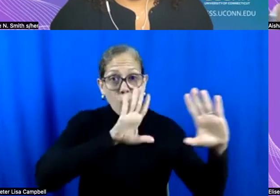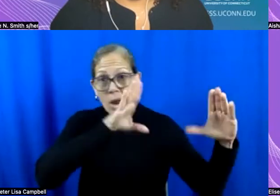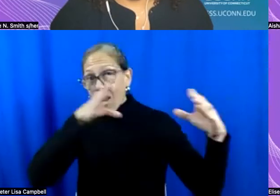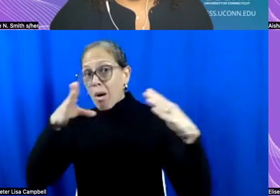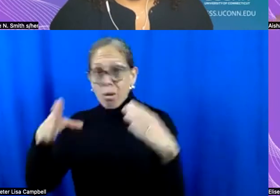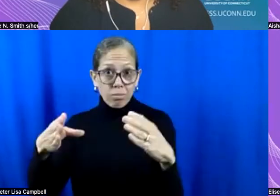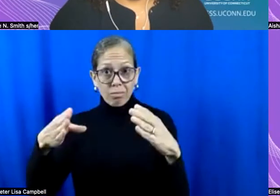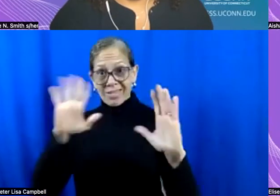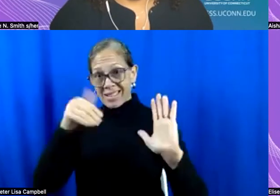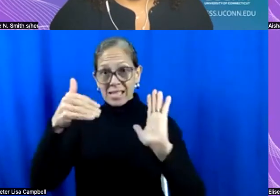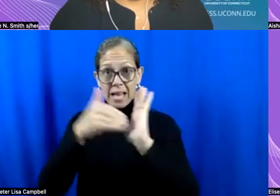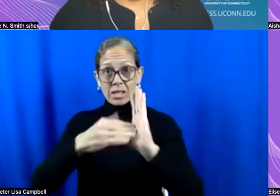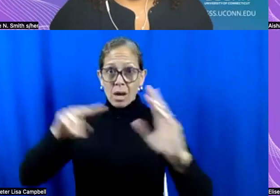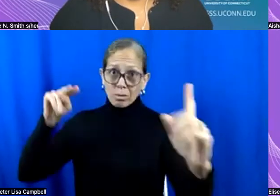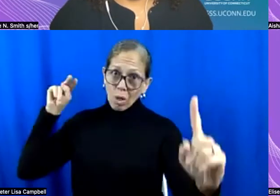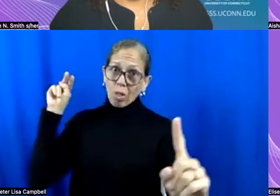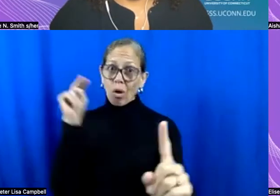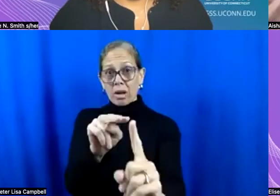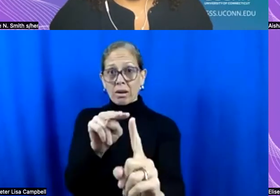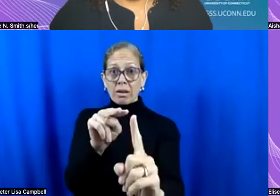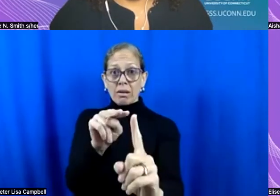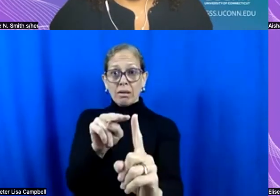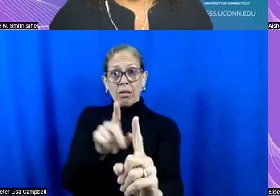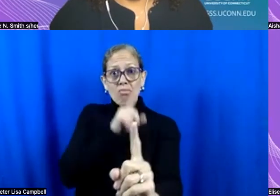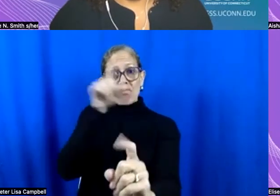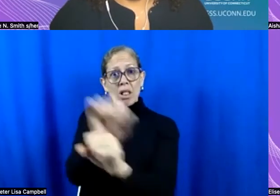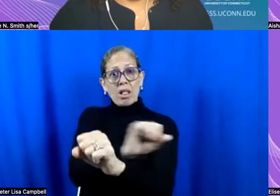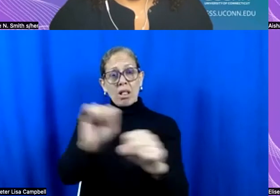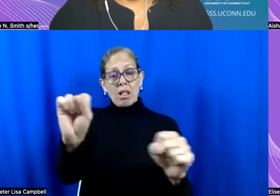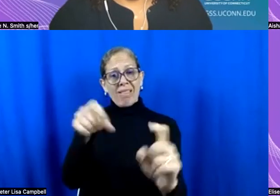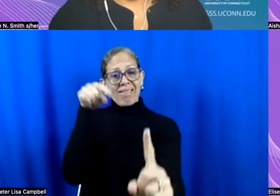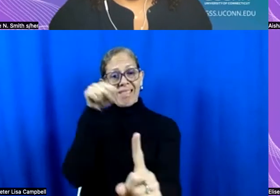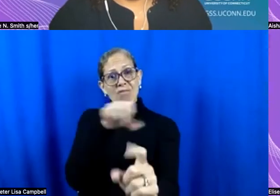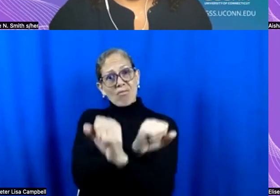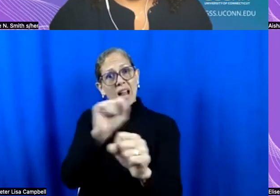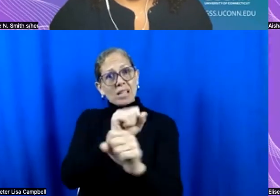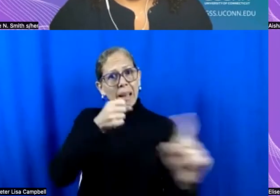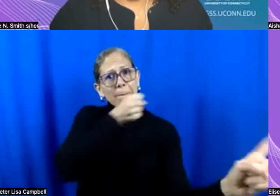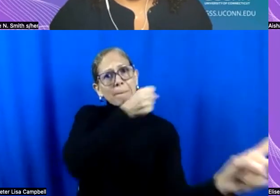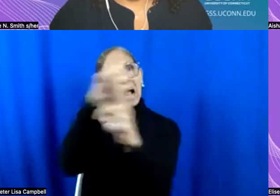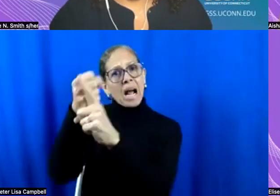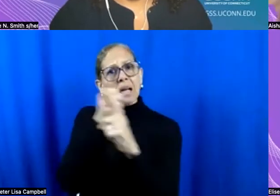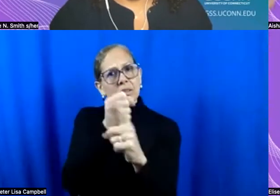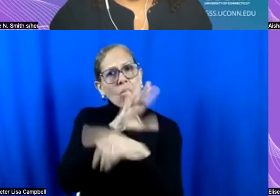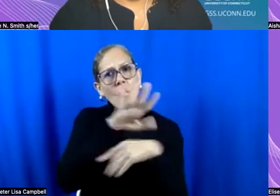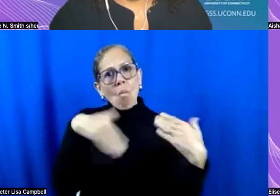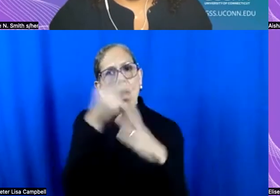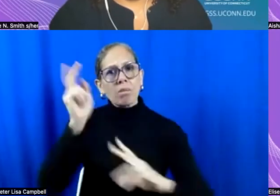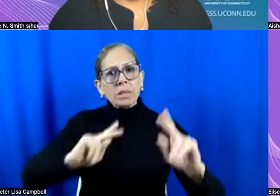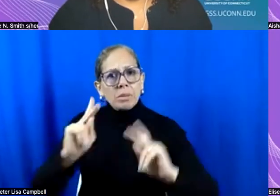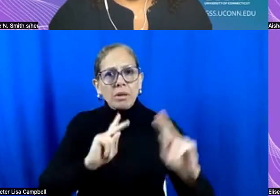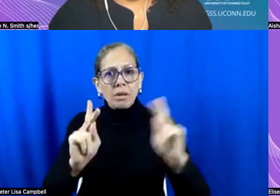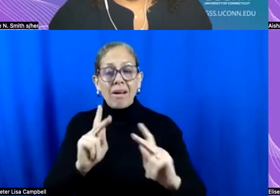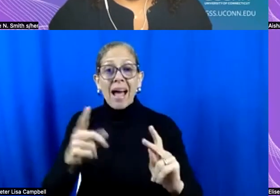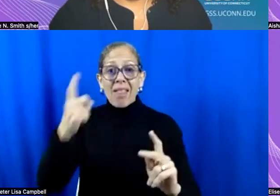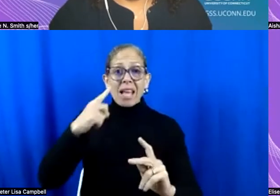perspectives to look at realities that impact all of us. Because I believe that it is often from the